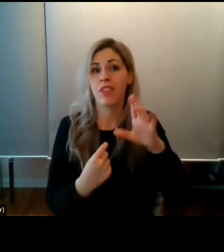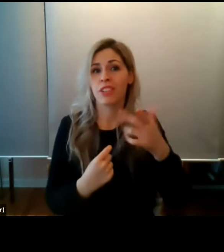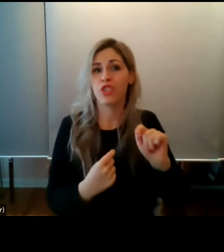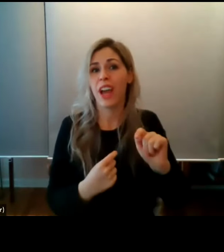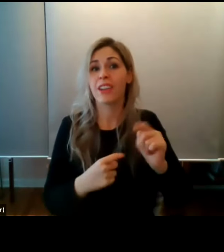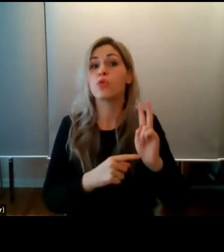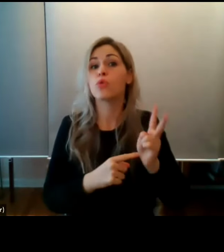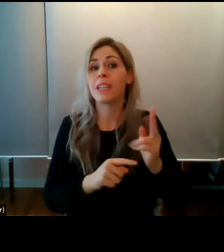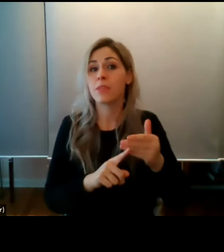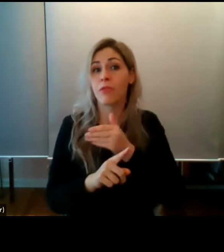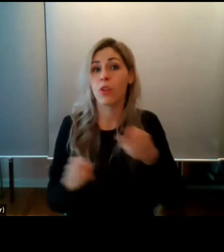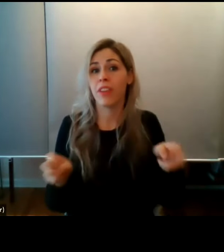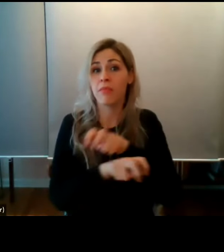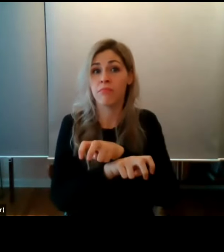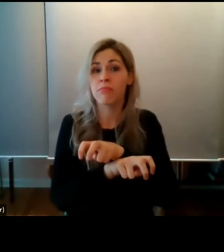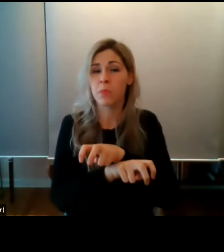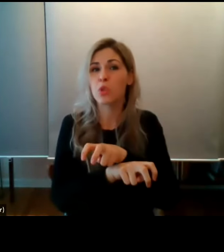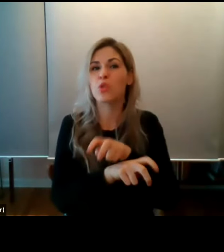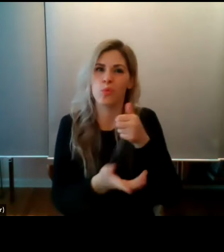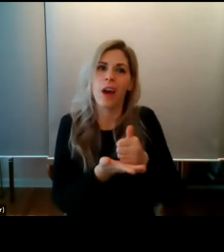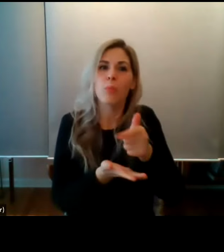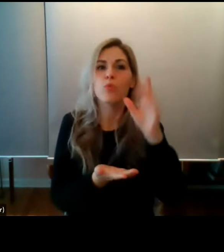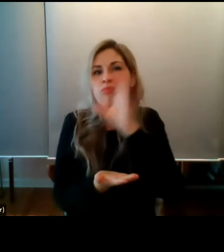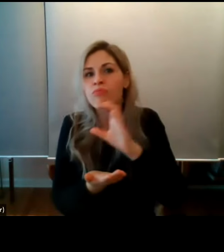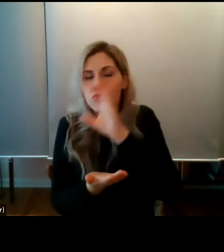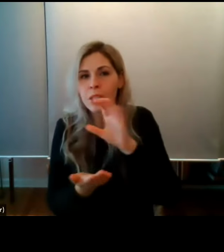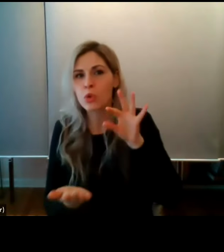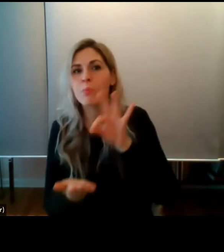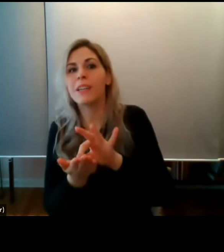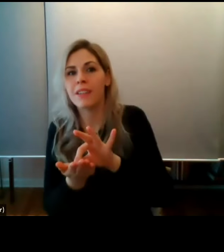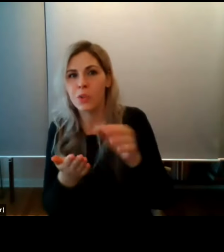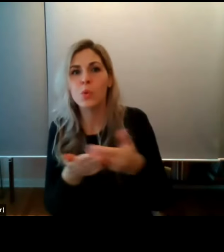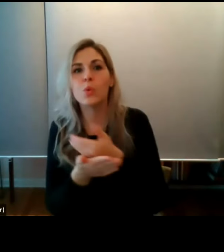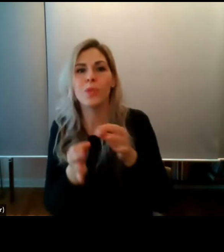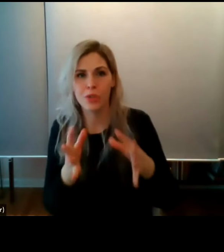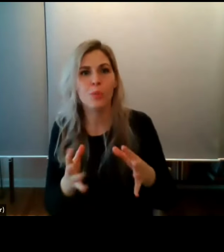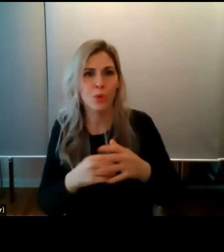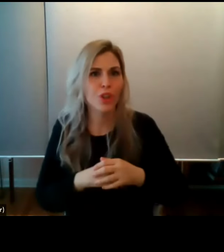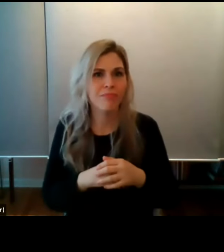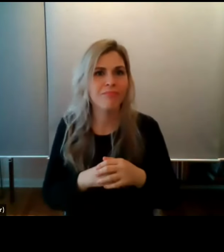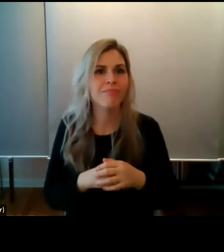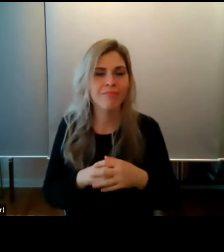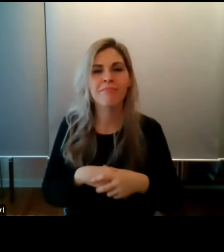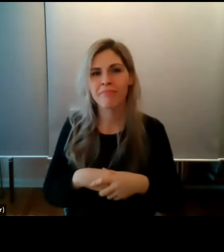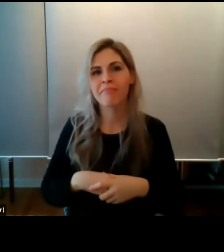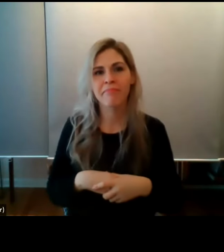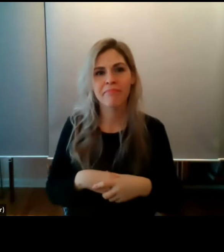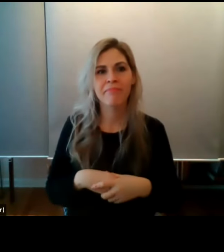they switch in the chat so that you know to look for the new screen if you'd like to pin it.